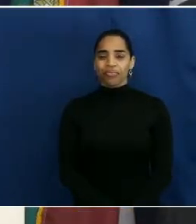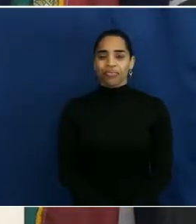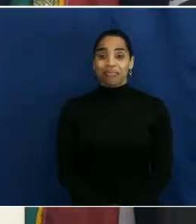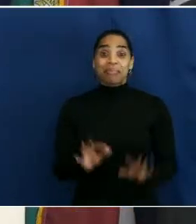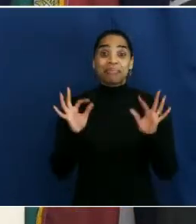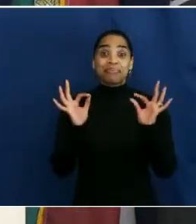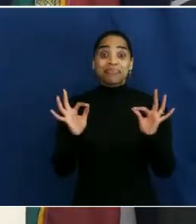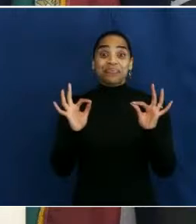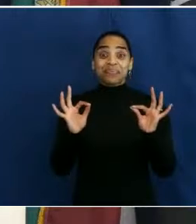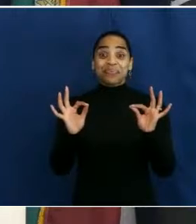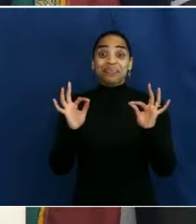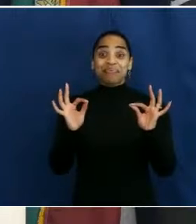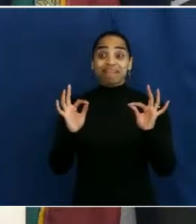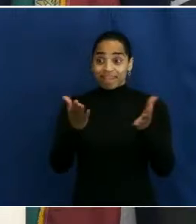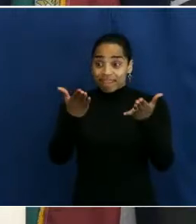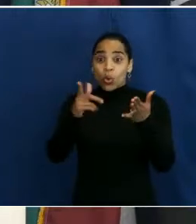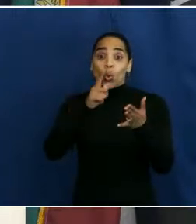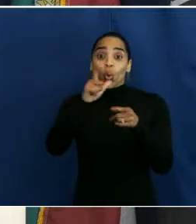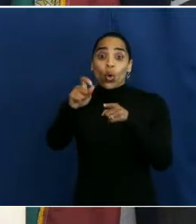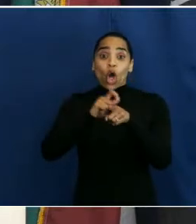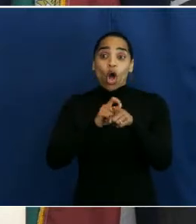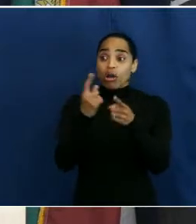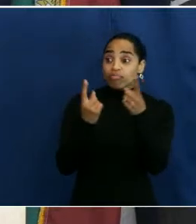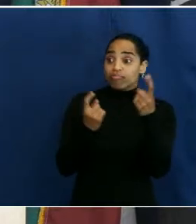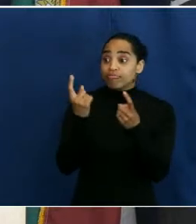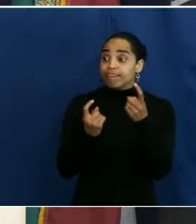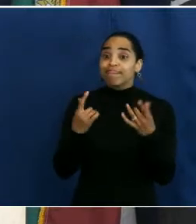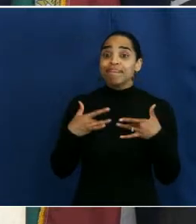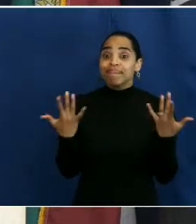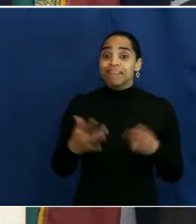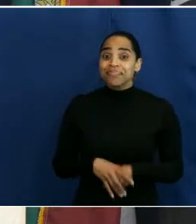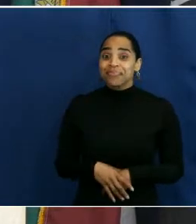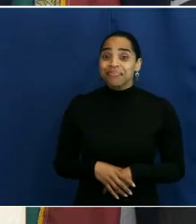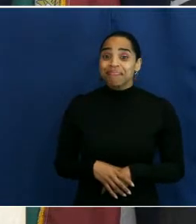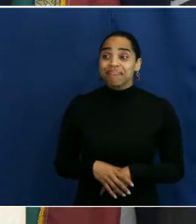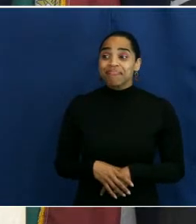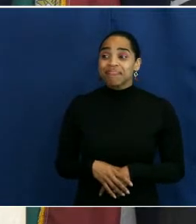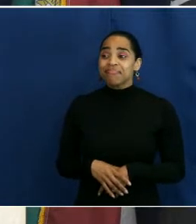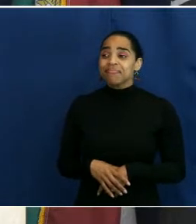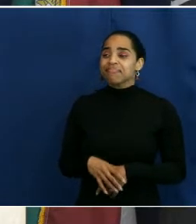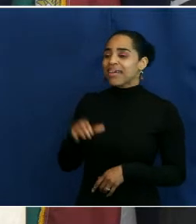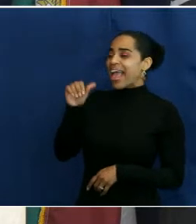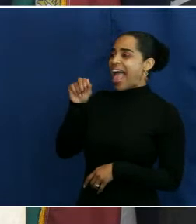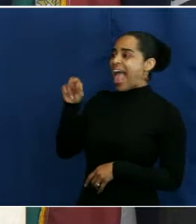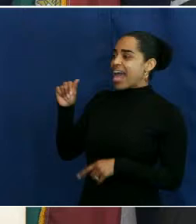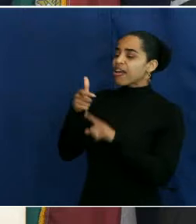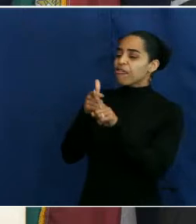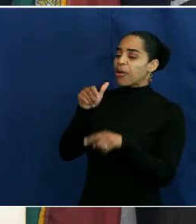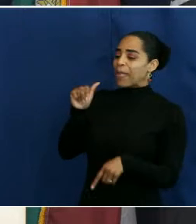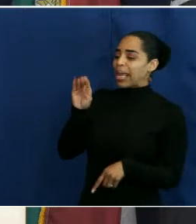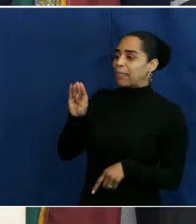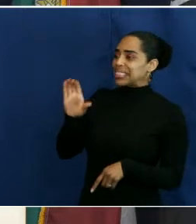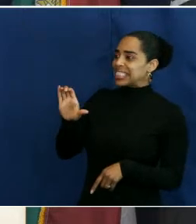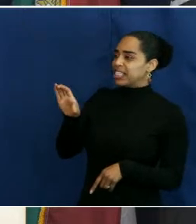All right, we'll go first to our call-in questions. This first call is from Adam Marqueson with ABC